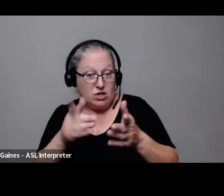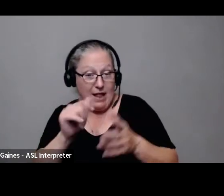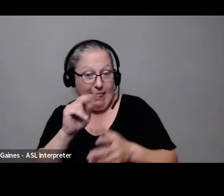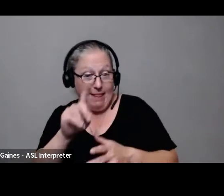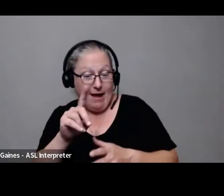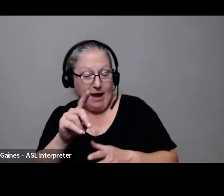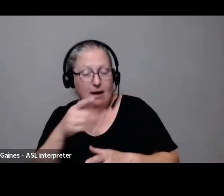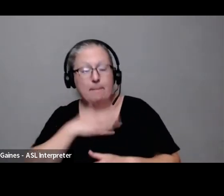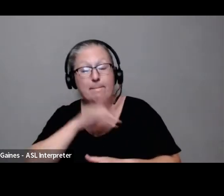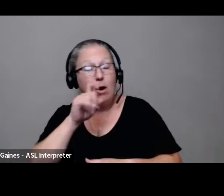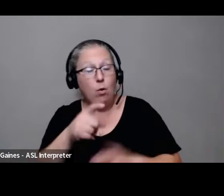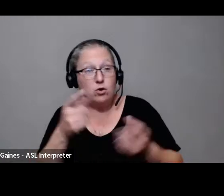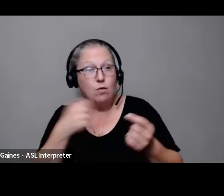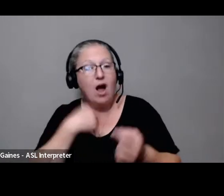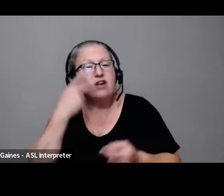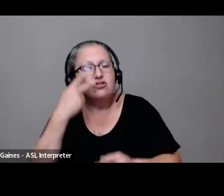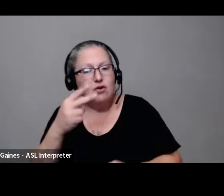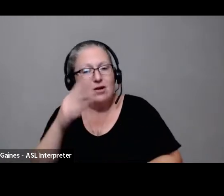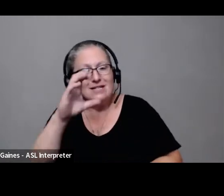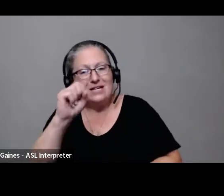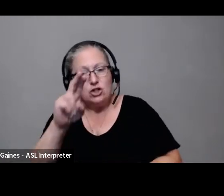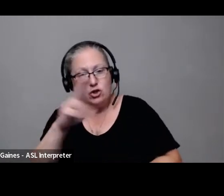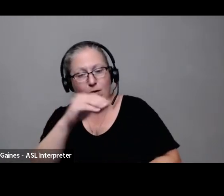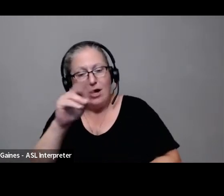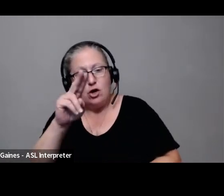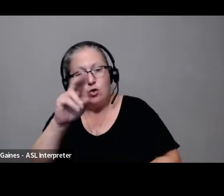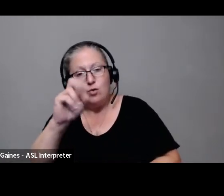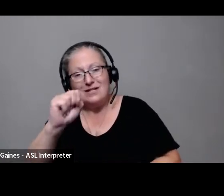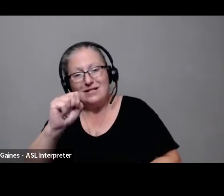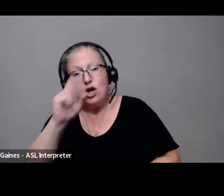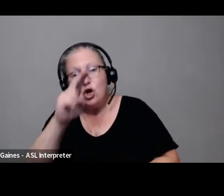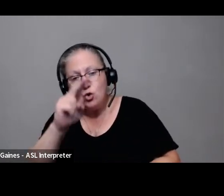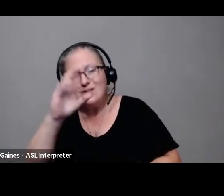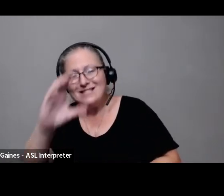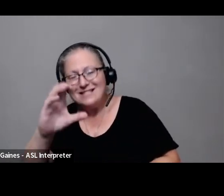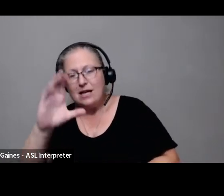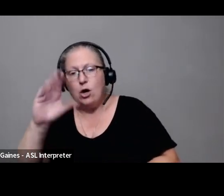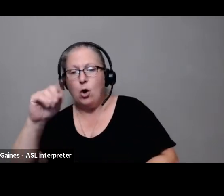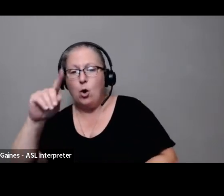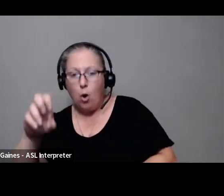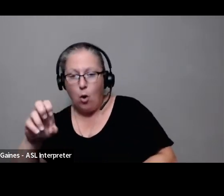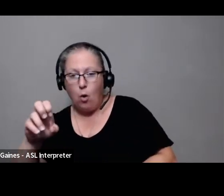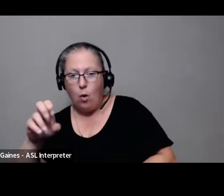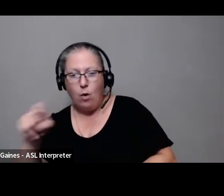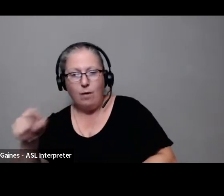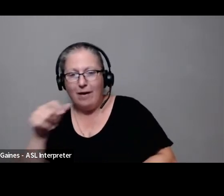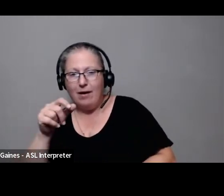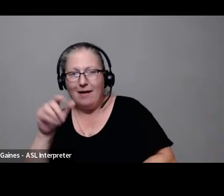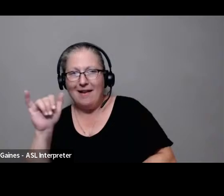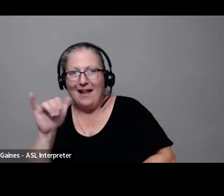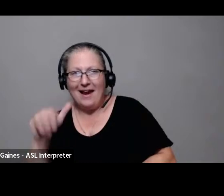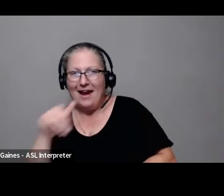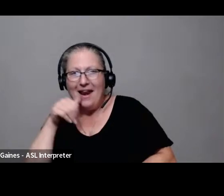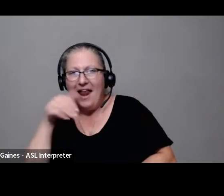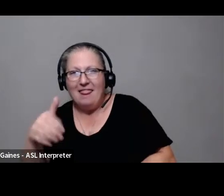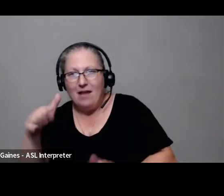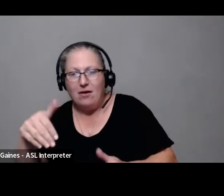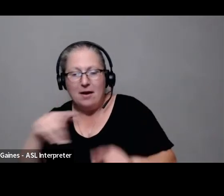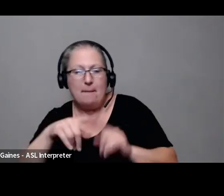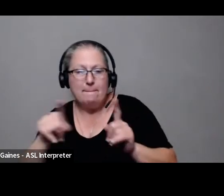So my question is, I saw the CSU and UC code, but and it was like it wasn't there yet.